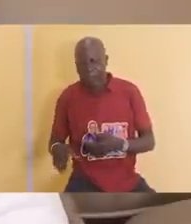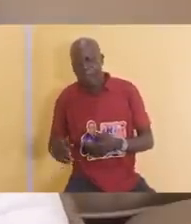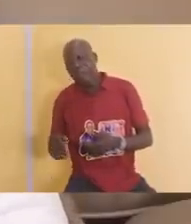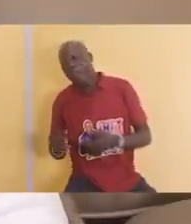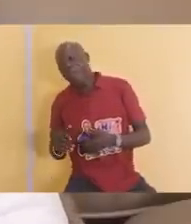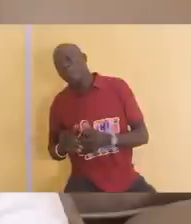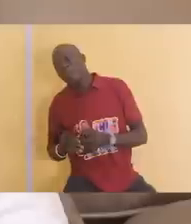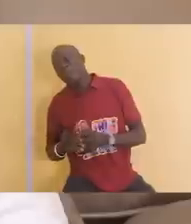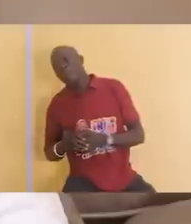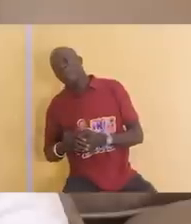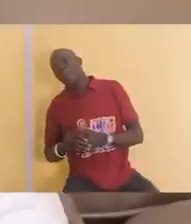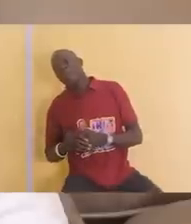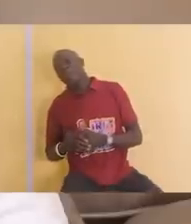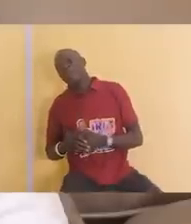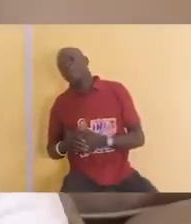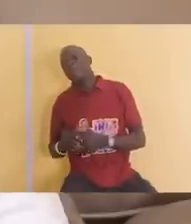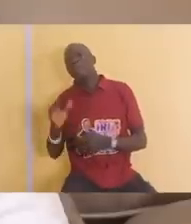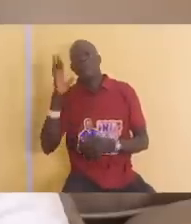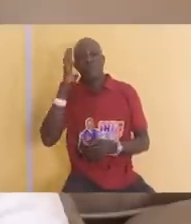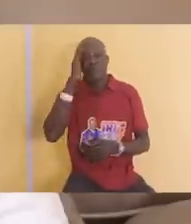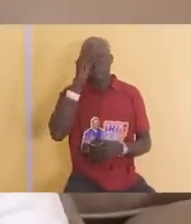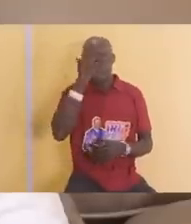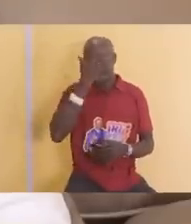o fe bu mi de mi o